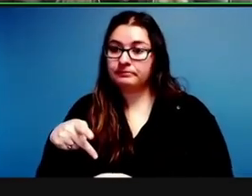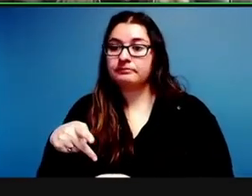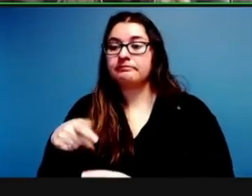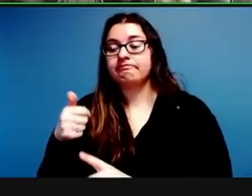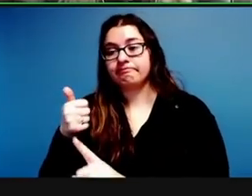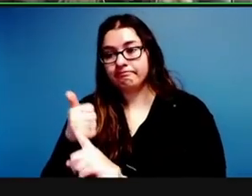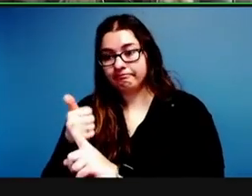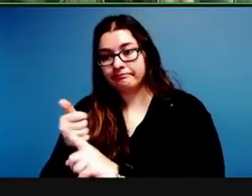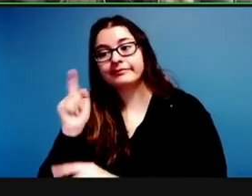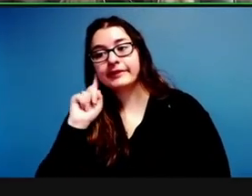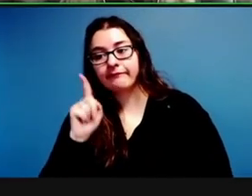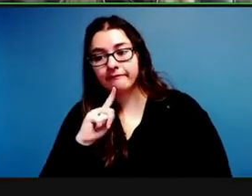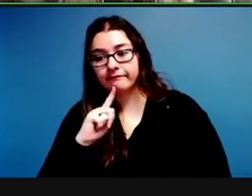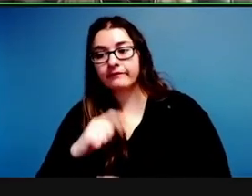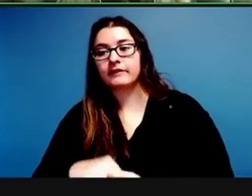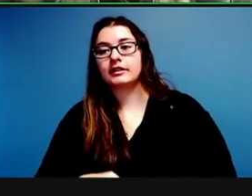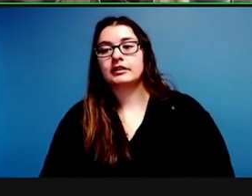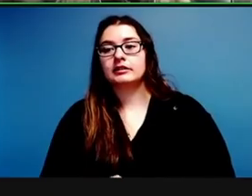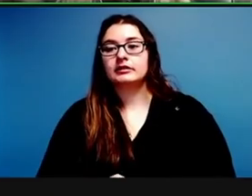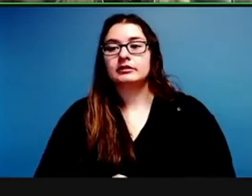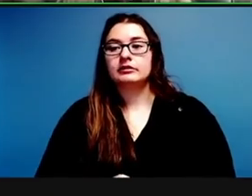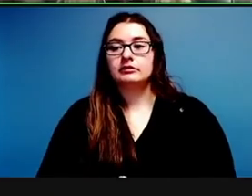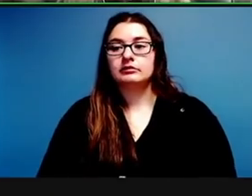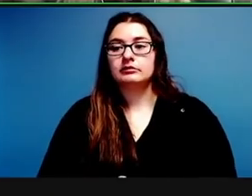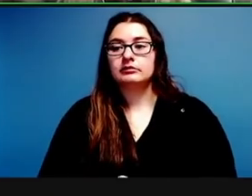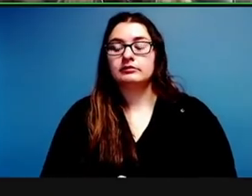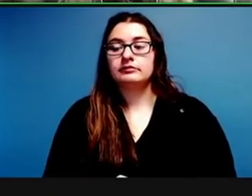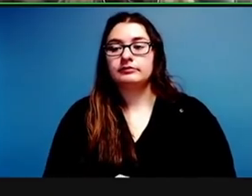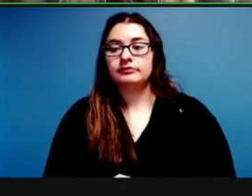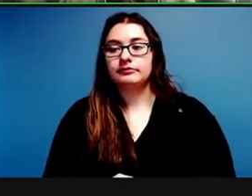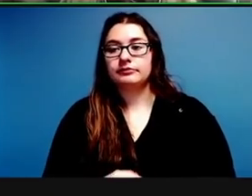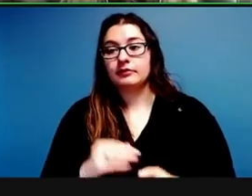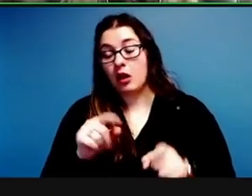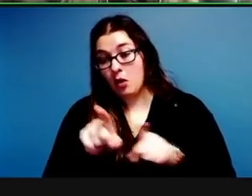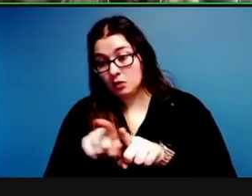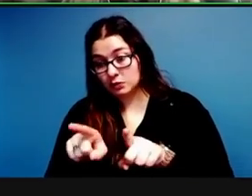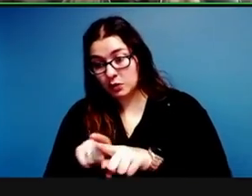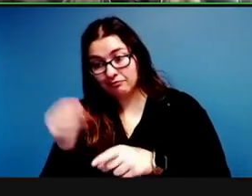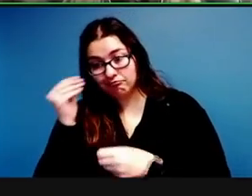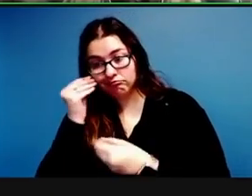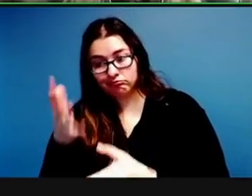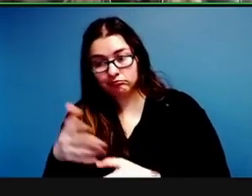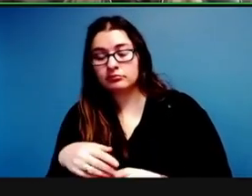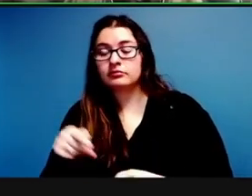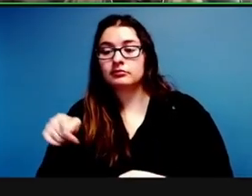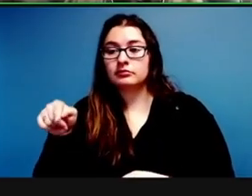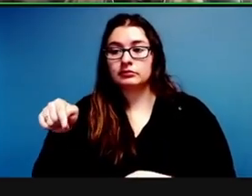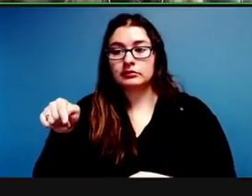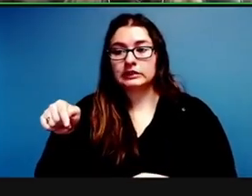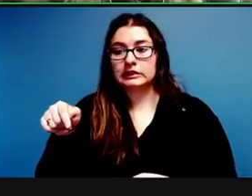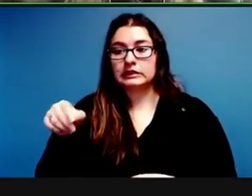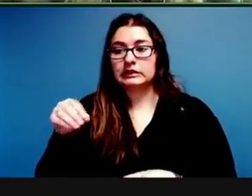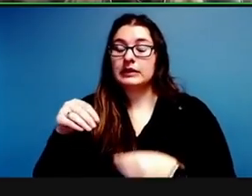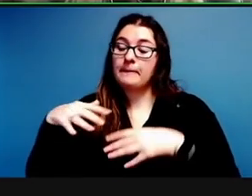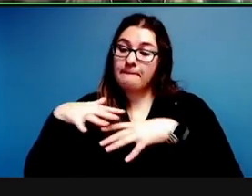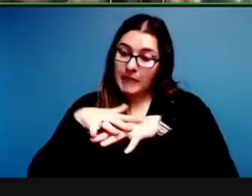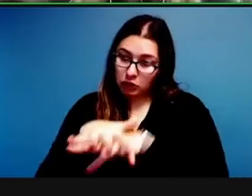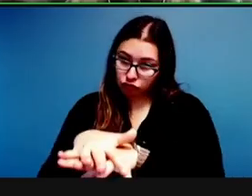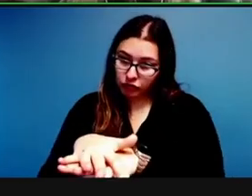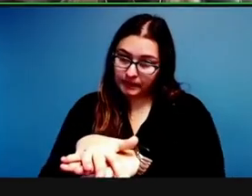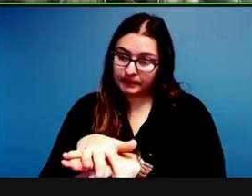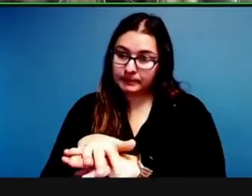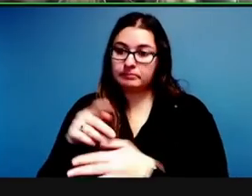is a student who's deaf. And I'll also let you in that William is a student who's in a mainstream